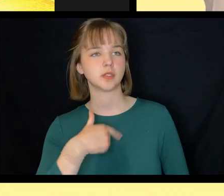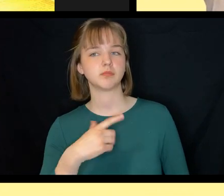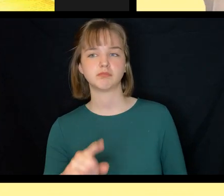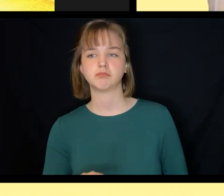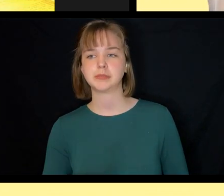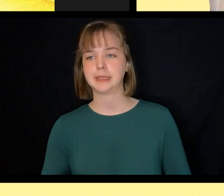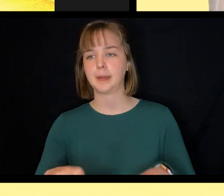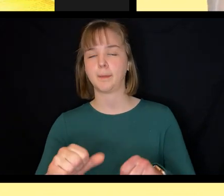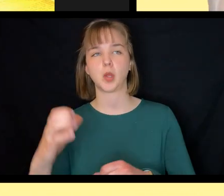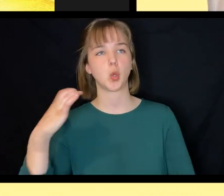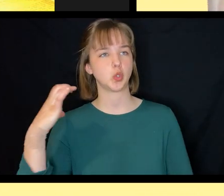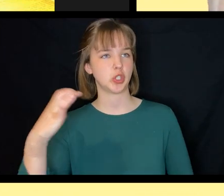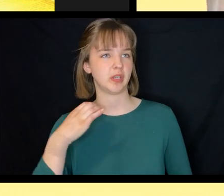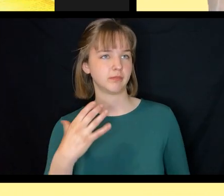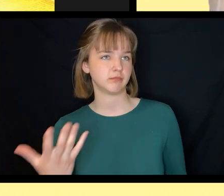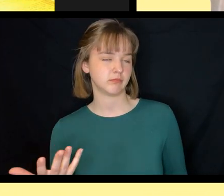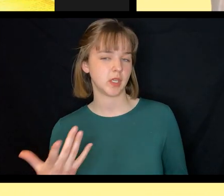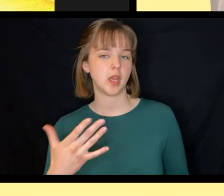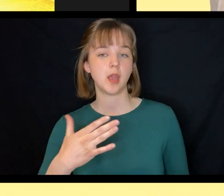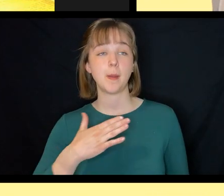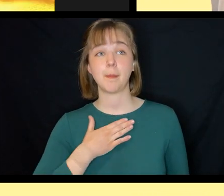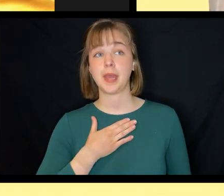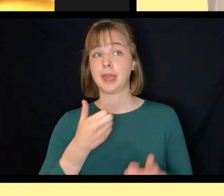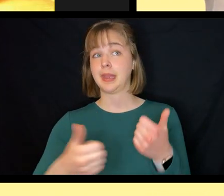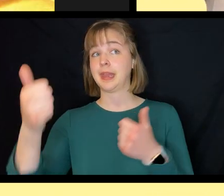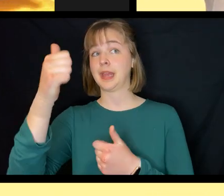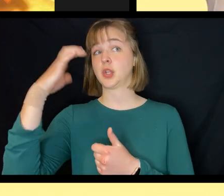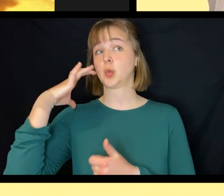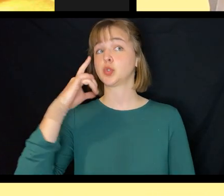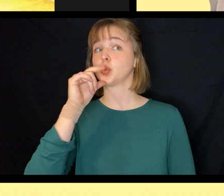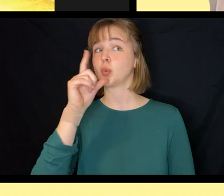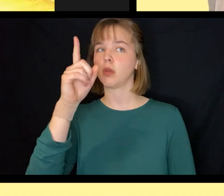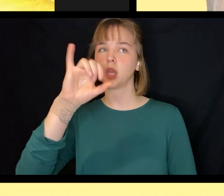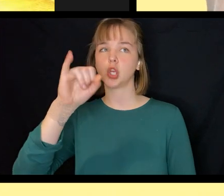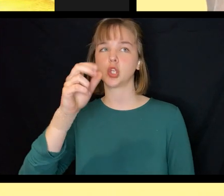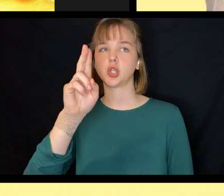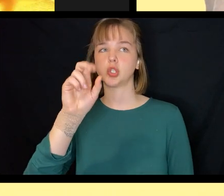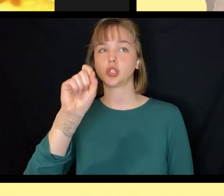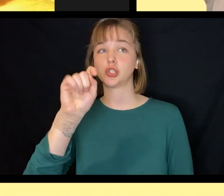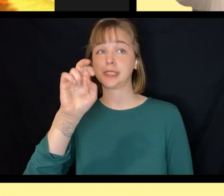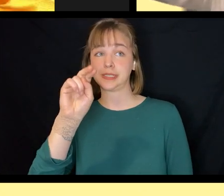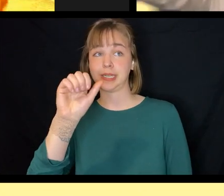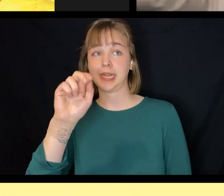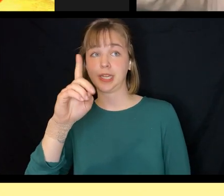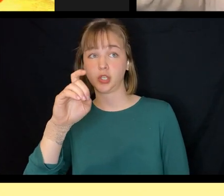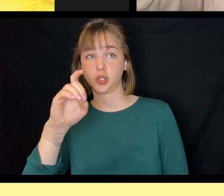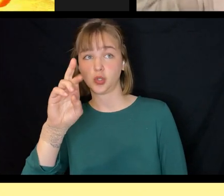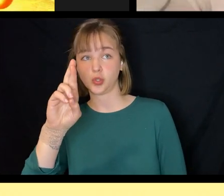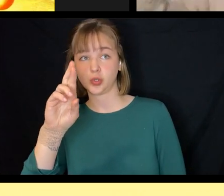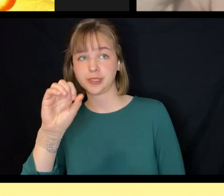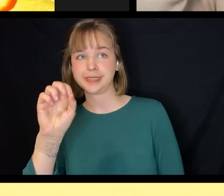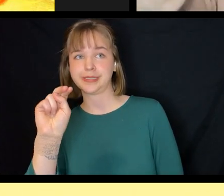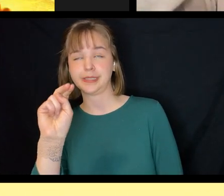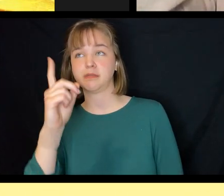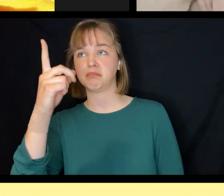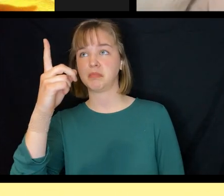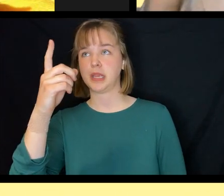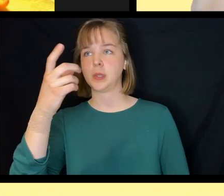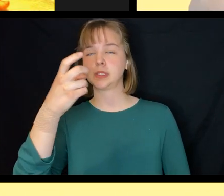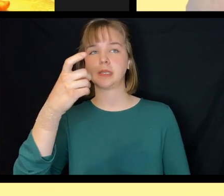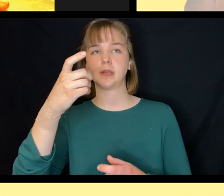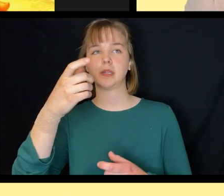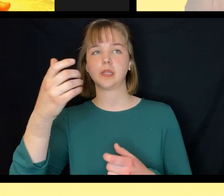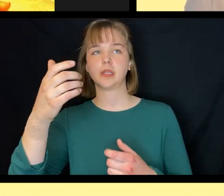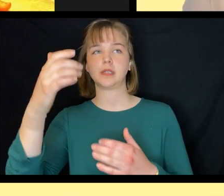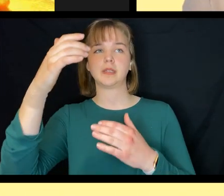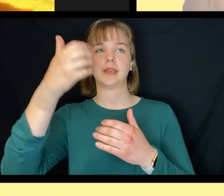in Fredericksburg. And my head coach who's still Justin Anderson. He went and got the new job there and hired me